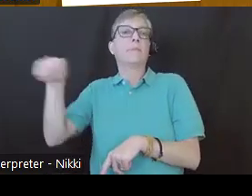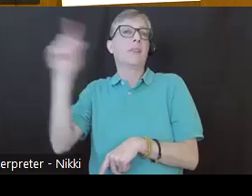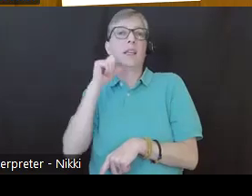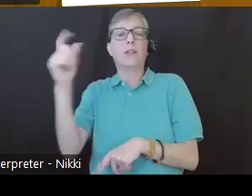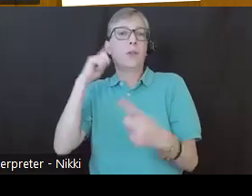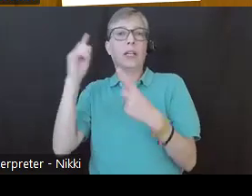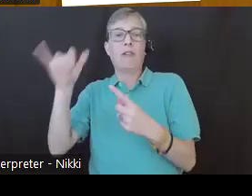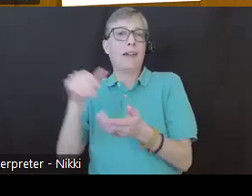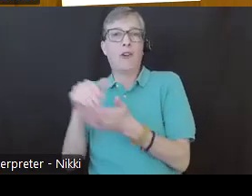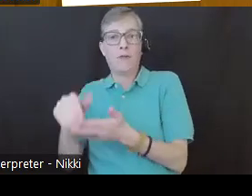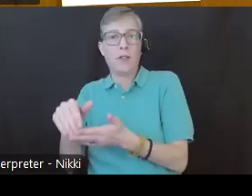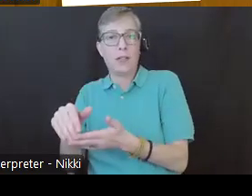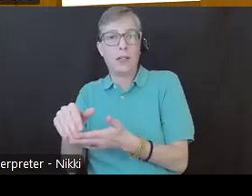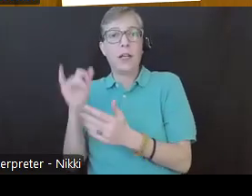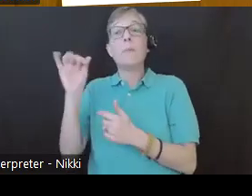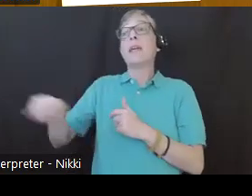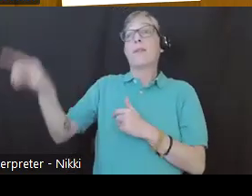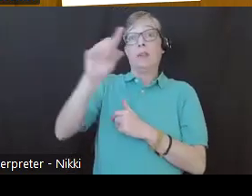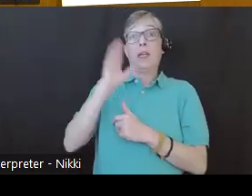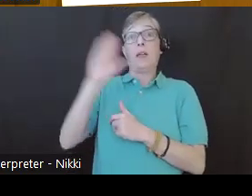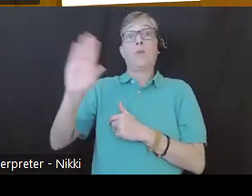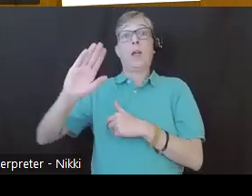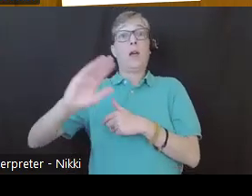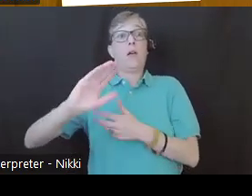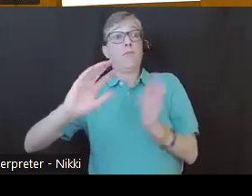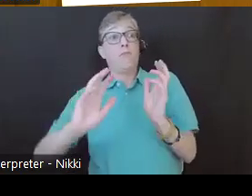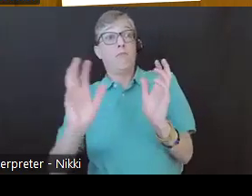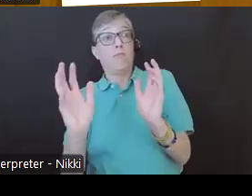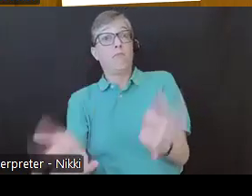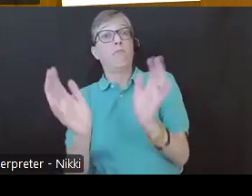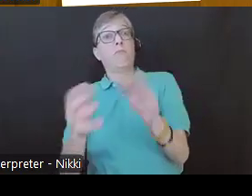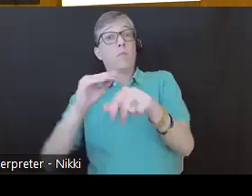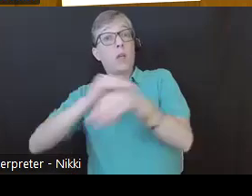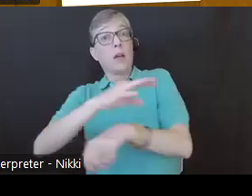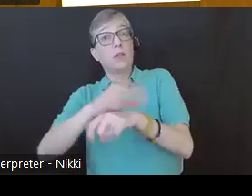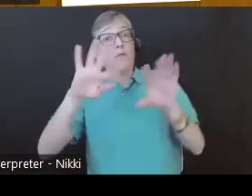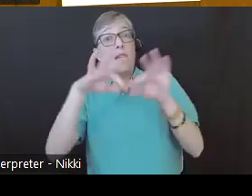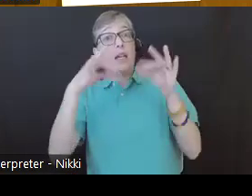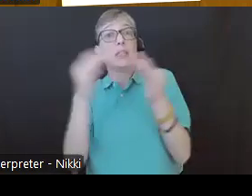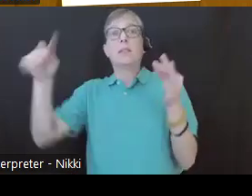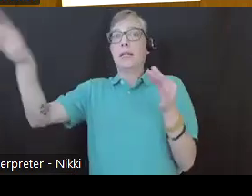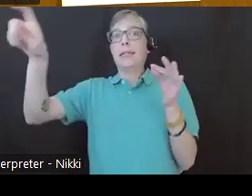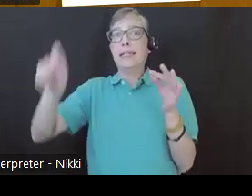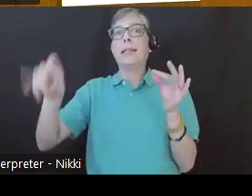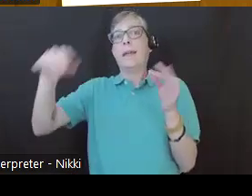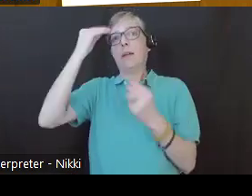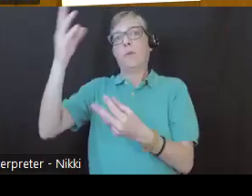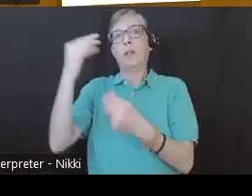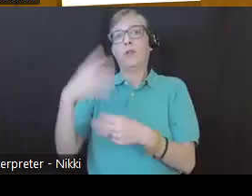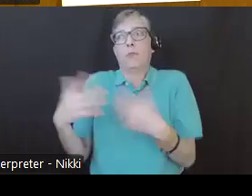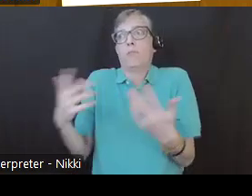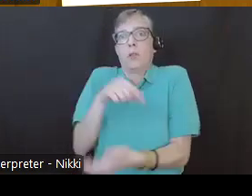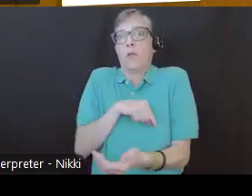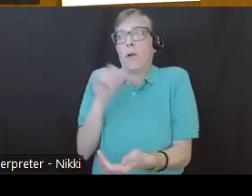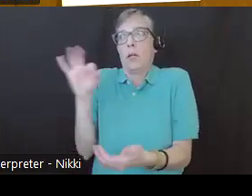counseling families of what to do, we need to make sure that they have that information of what kind of quality of life a person